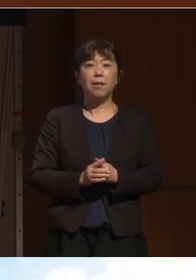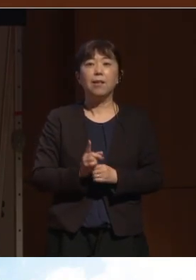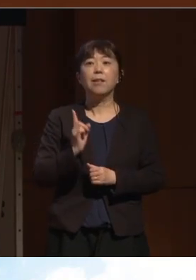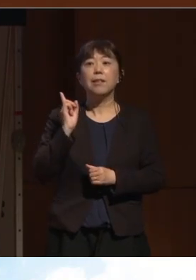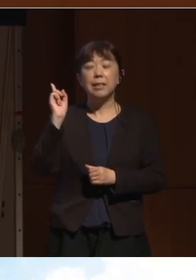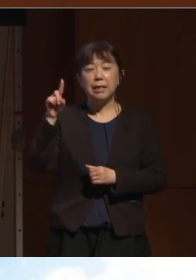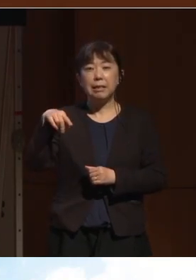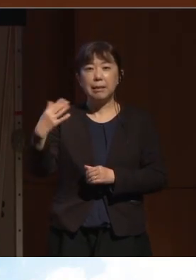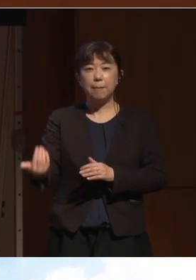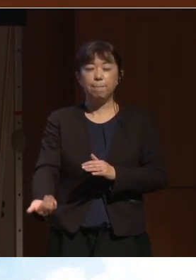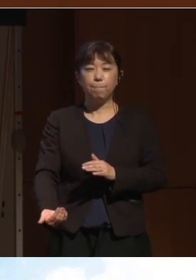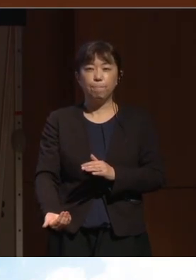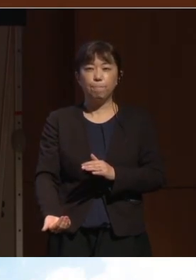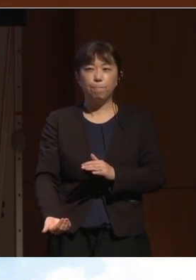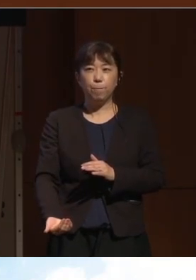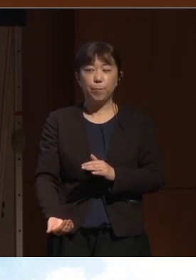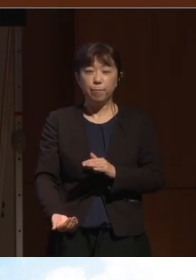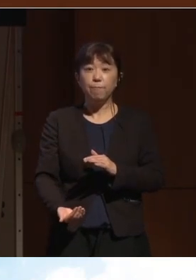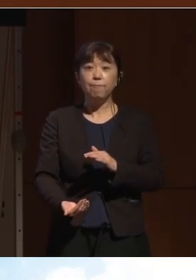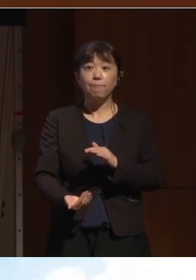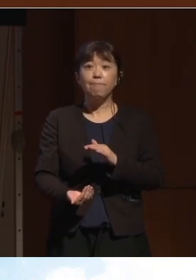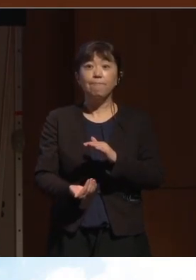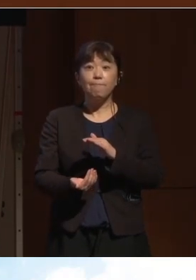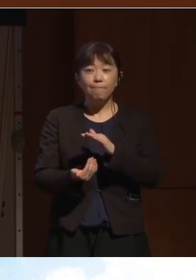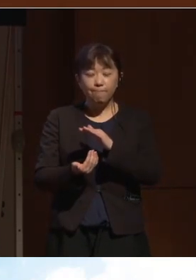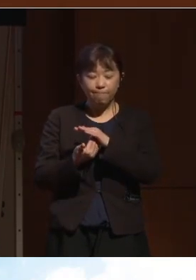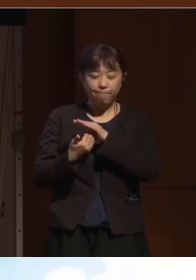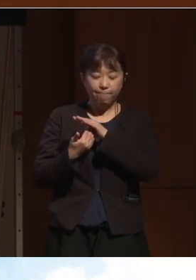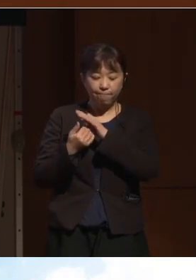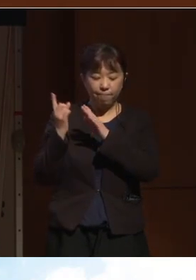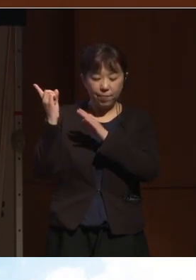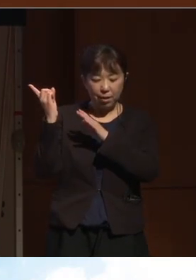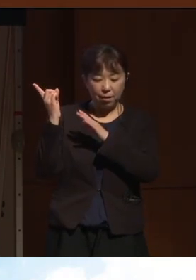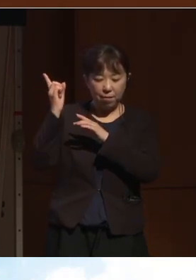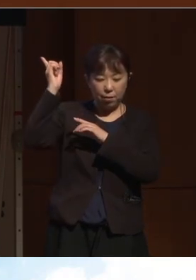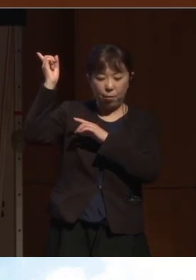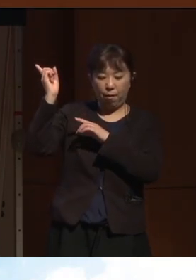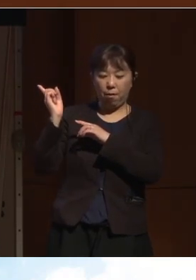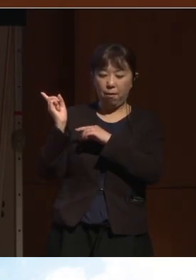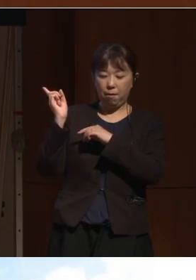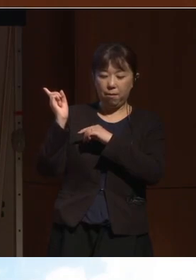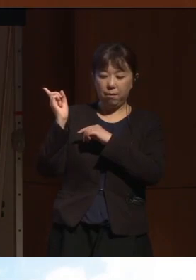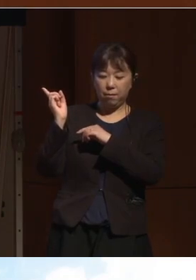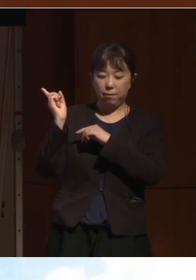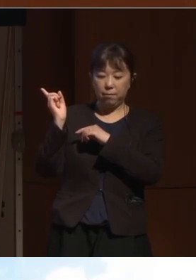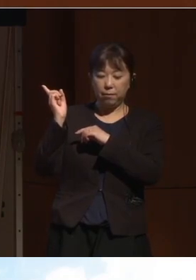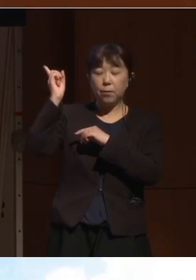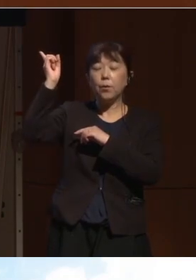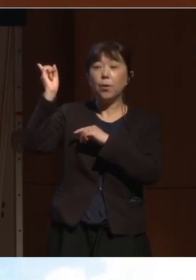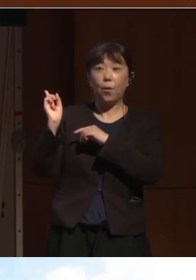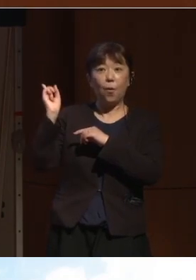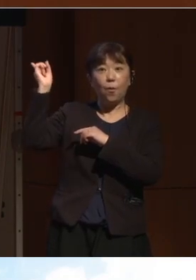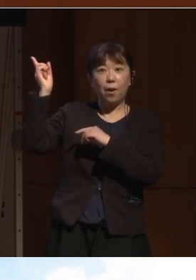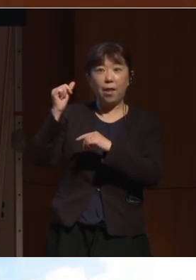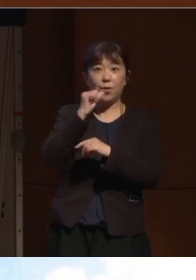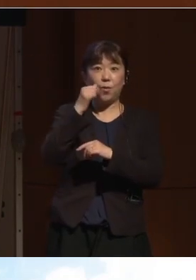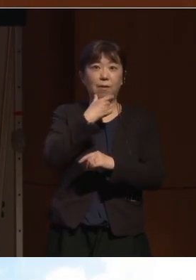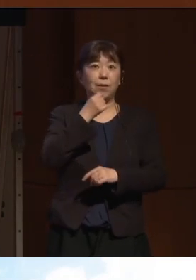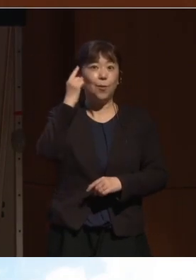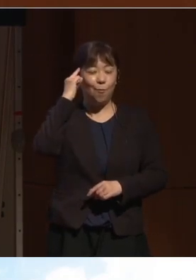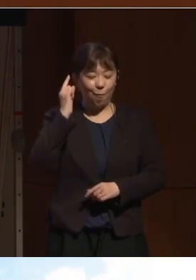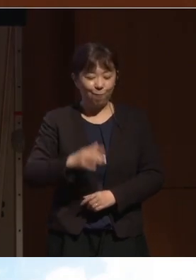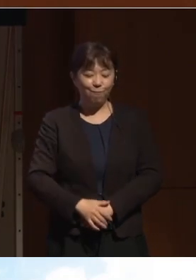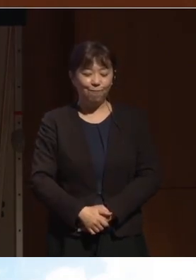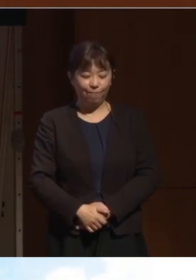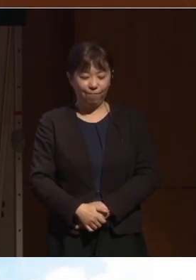Recovery in particular, that's the randomized evaluation of COVID-19 therapy, for those who weren't involved in it, was designed to make new drugs or discover new